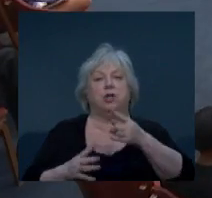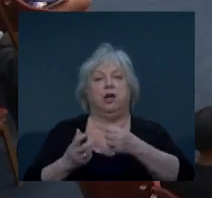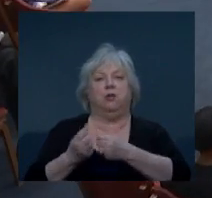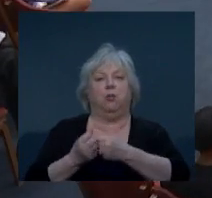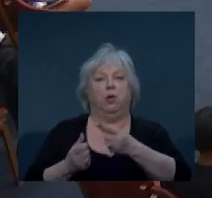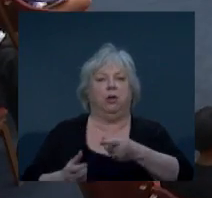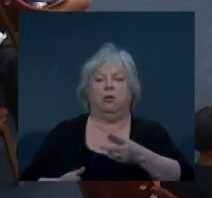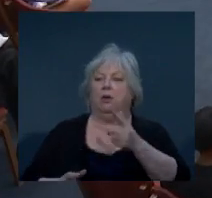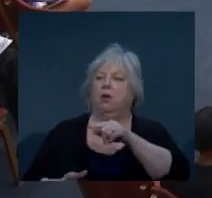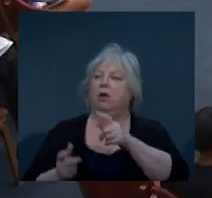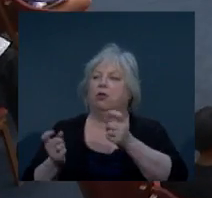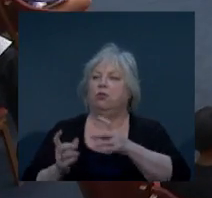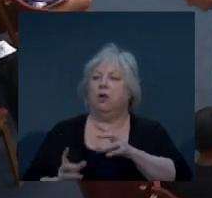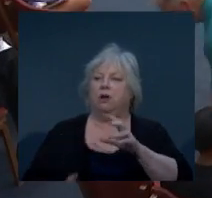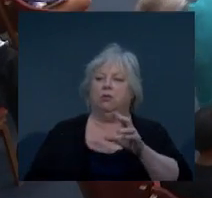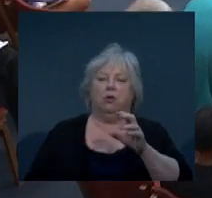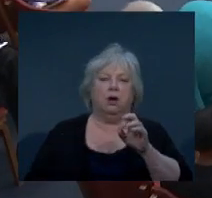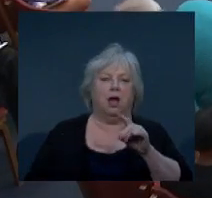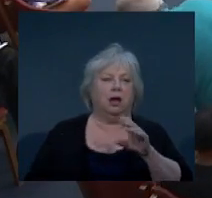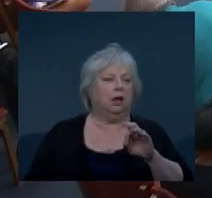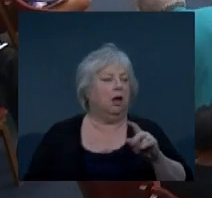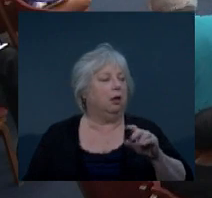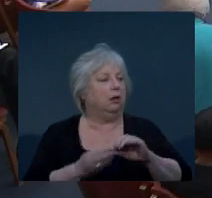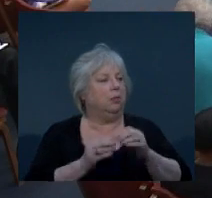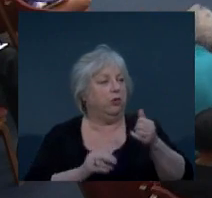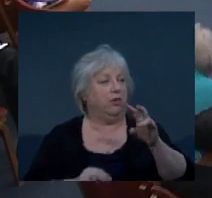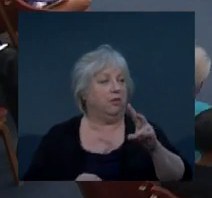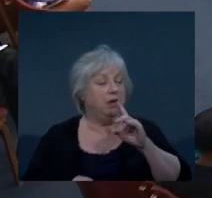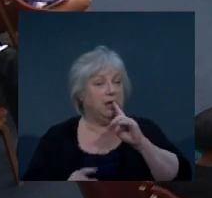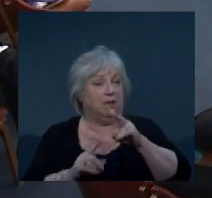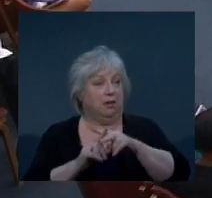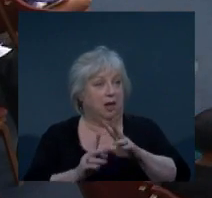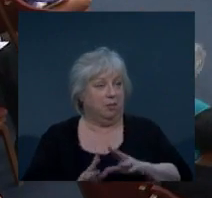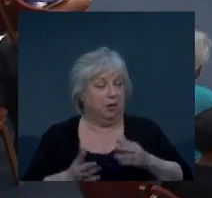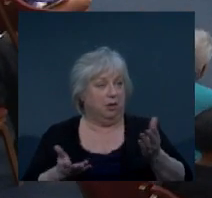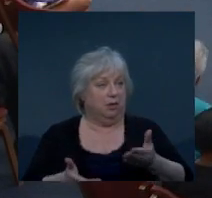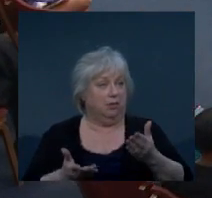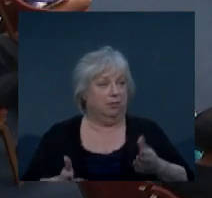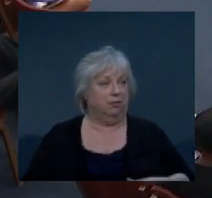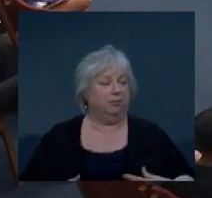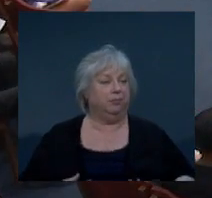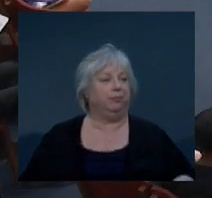Adcock. On item 17, is the applicant here?